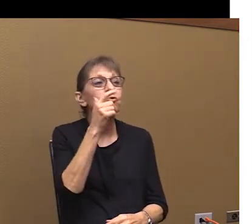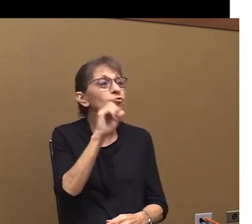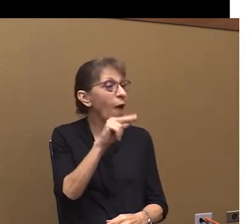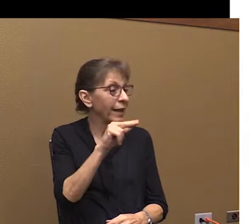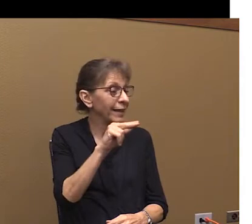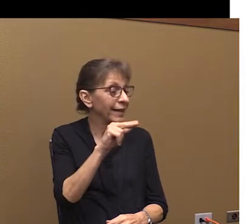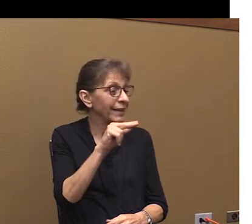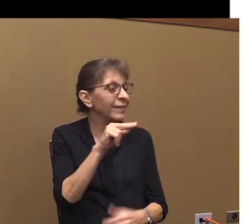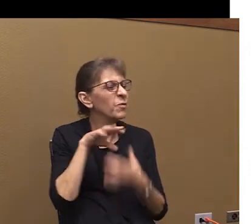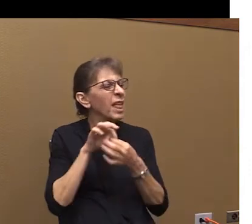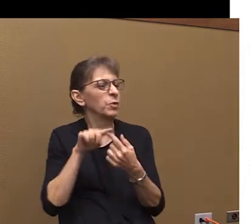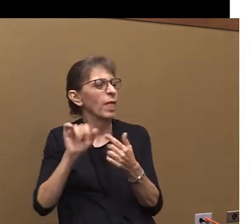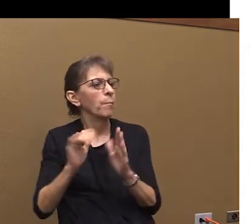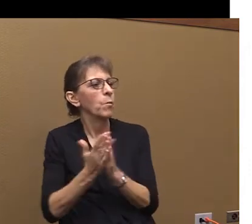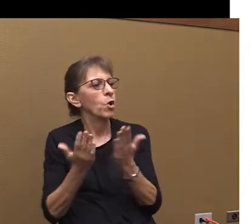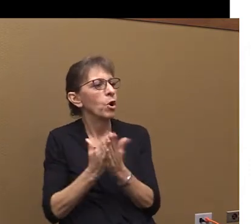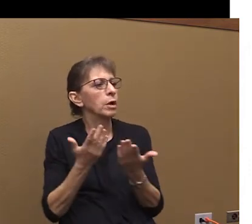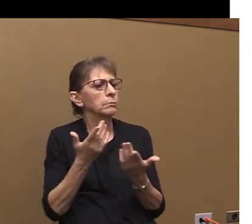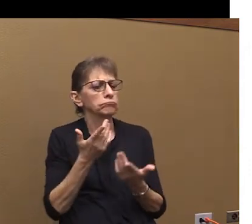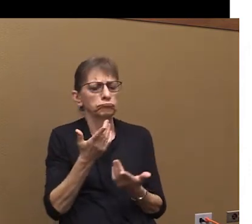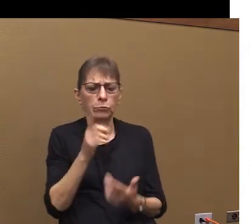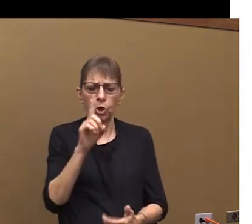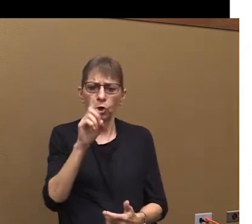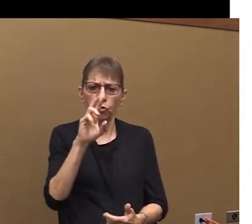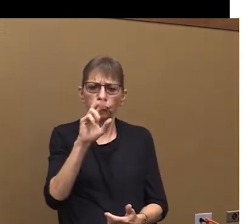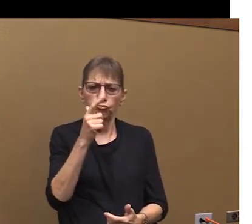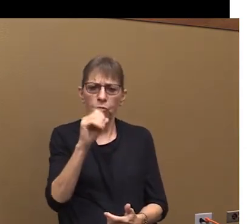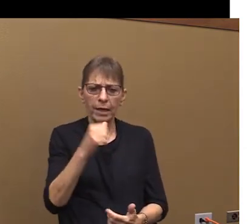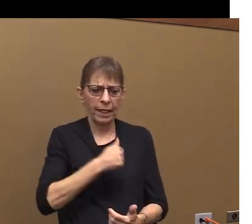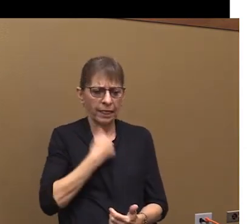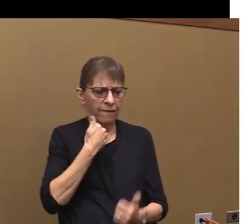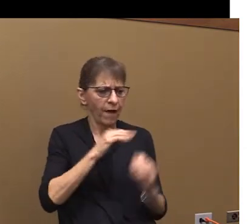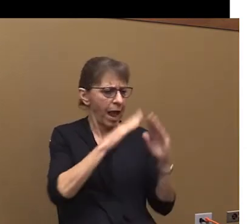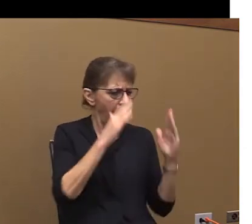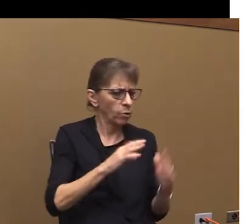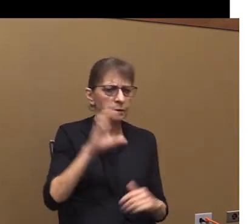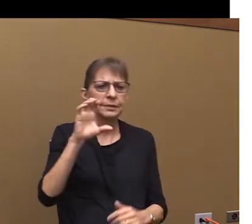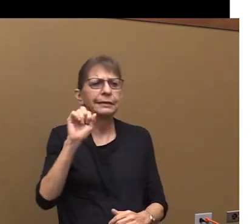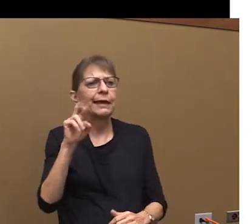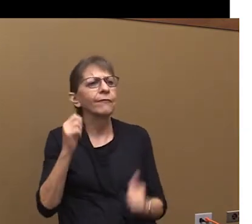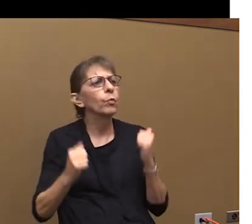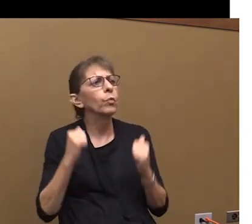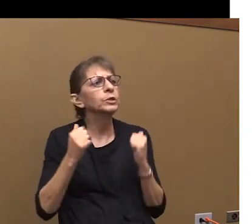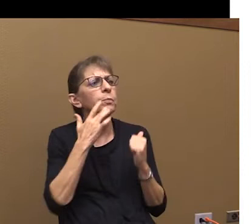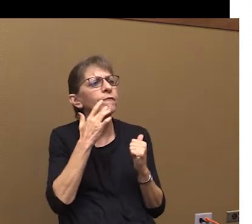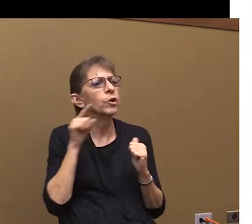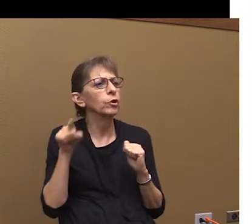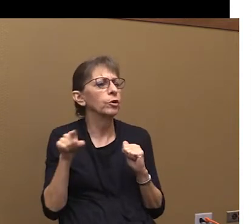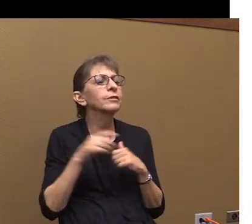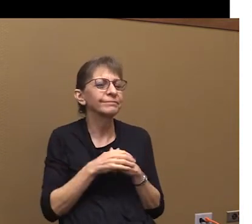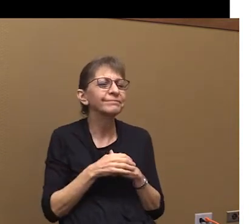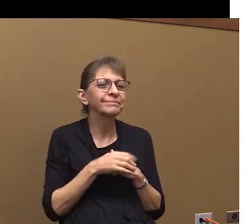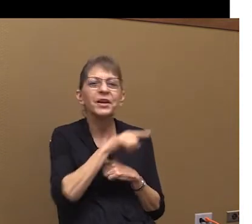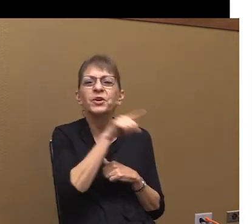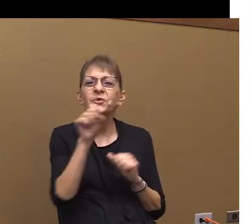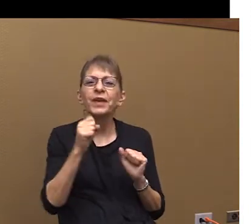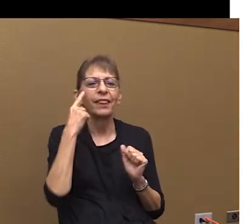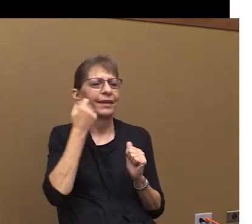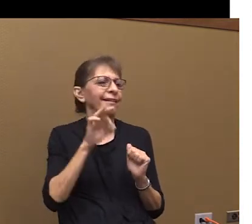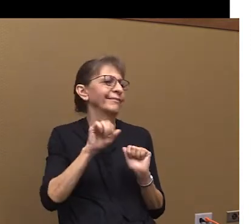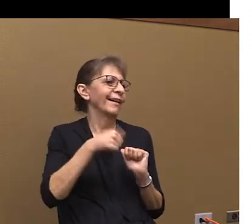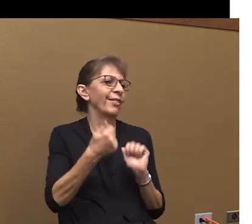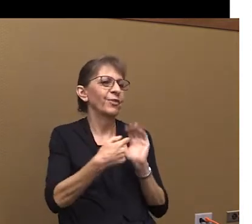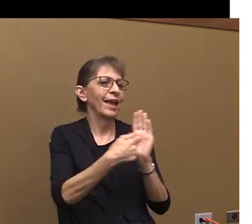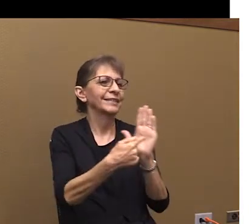to like? How about would a dragon, and this started to relate to the book, like to live in a cave